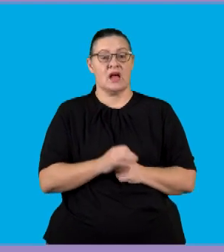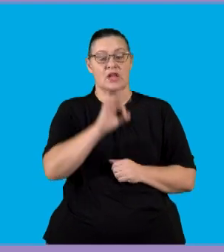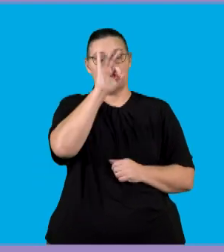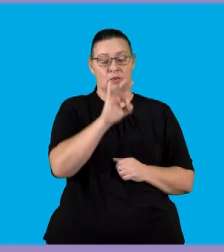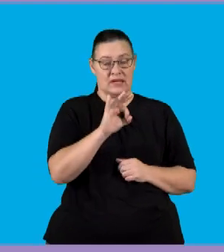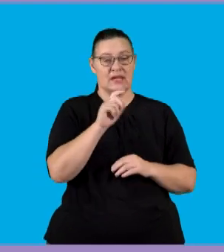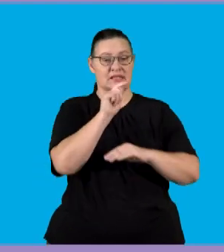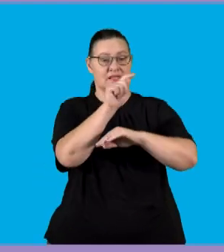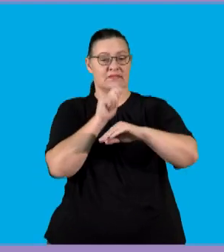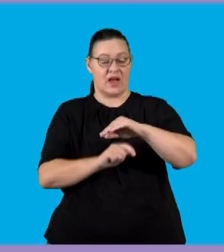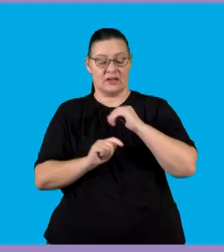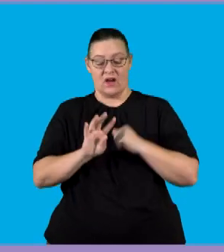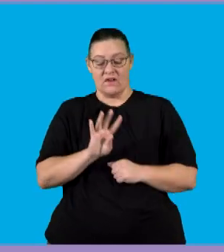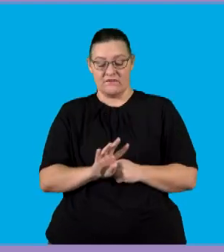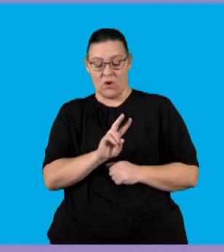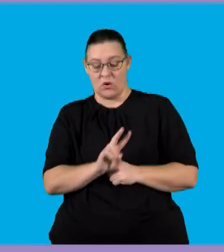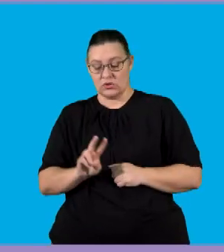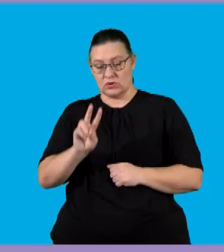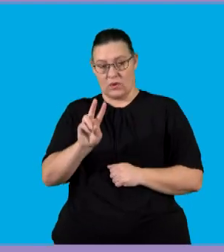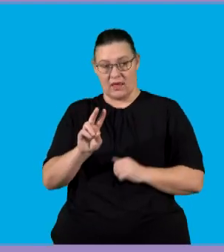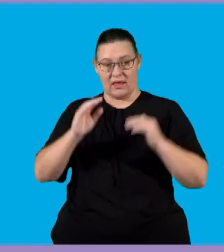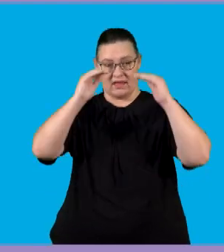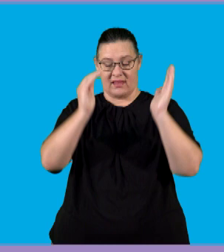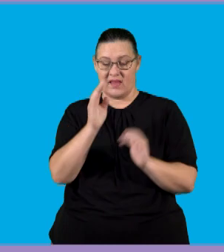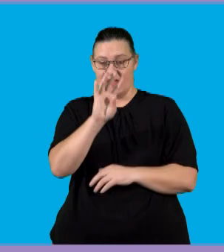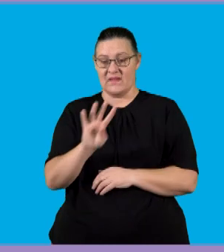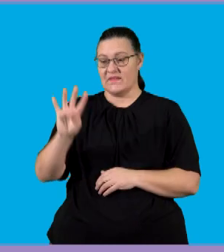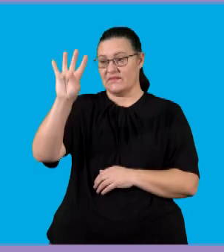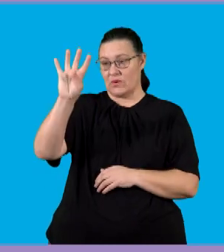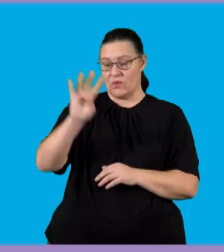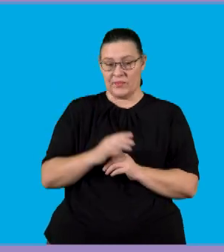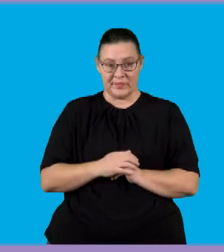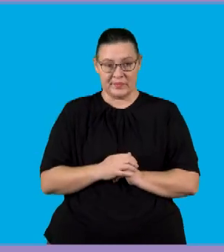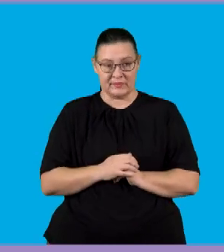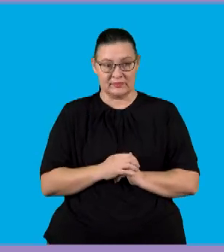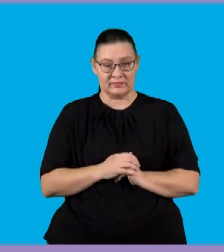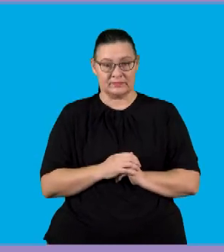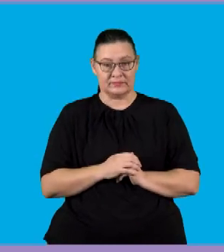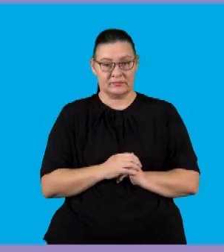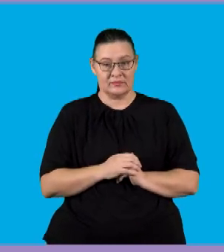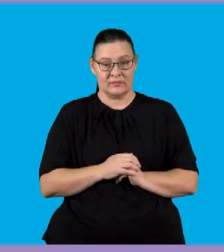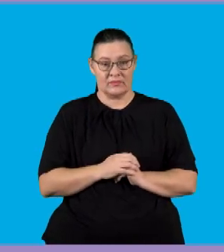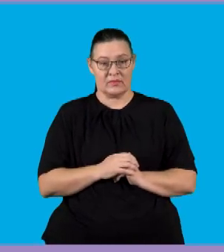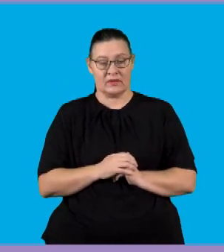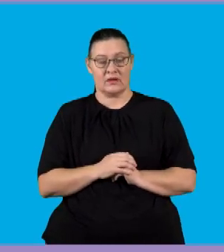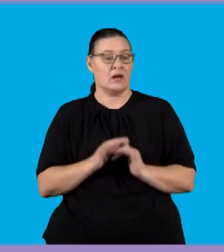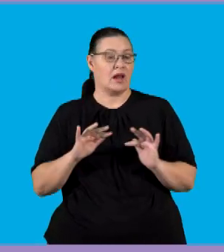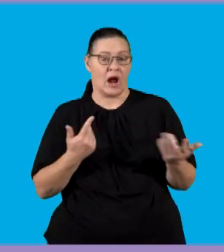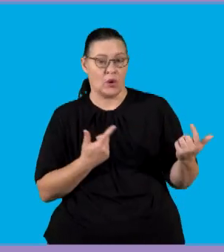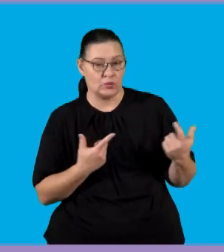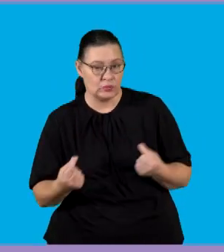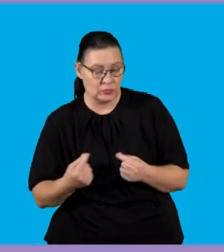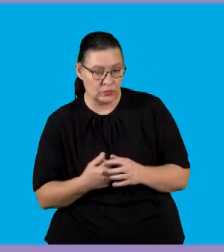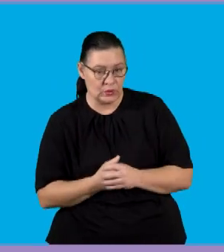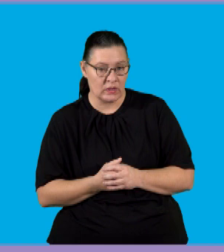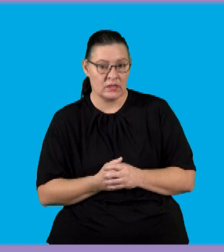3 divided by a 4 squared, and this quotient is now raised to the exponent of 4. So how are we going